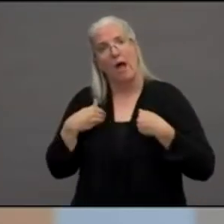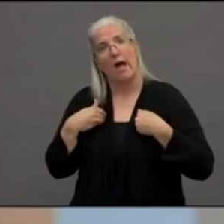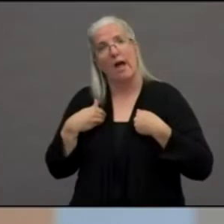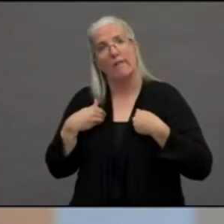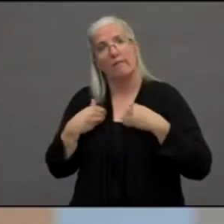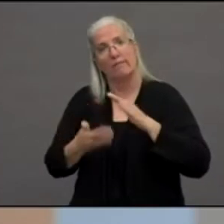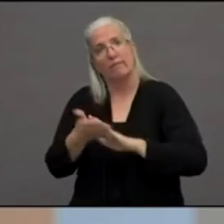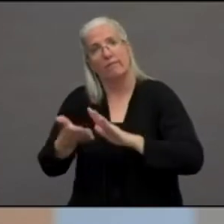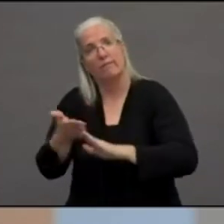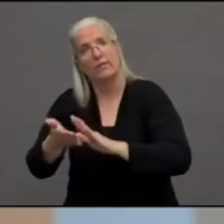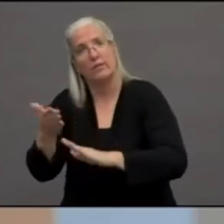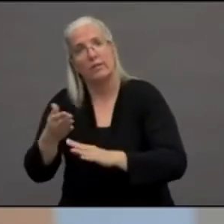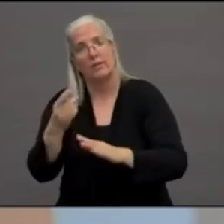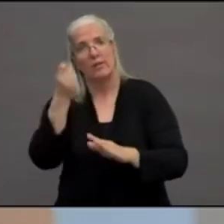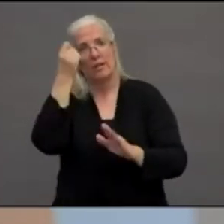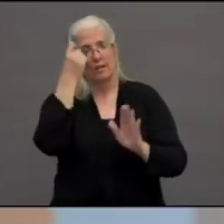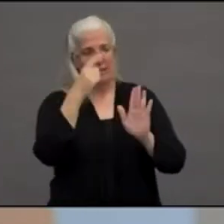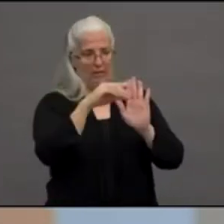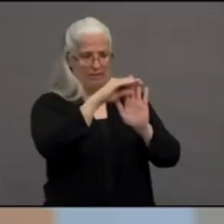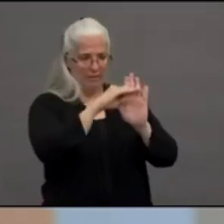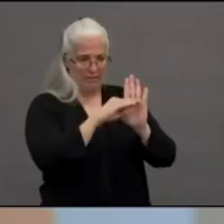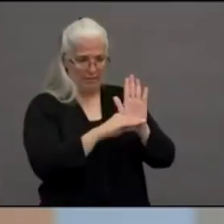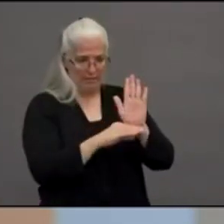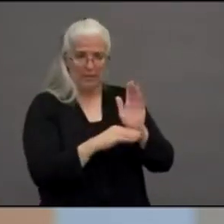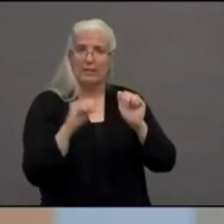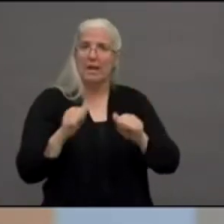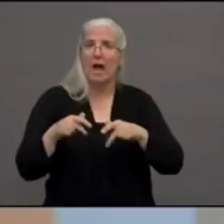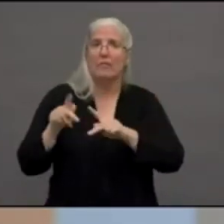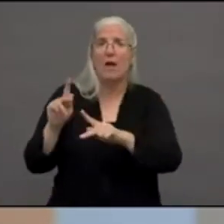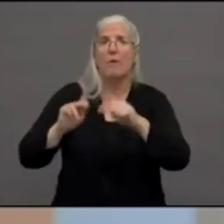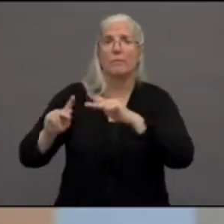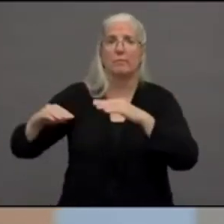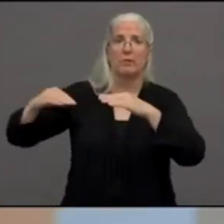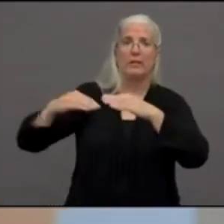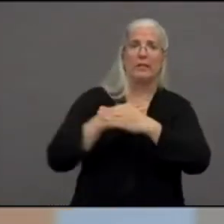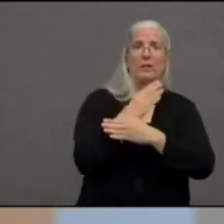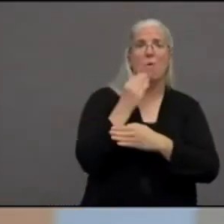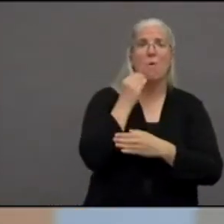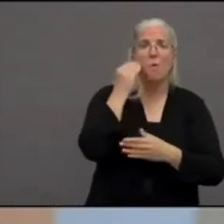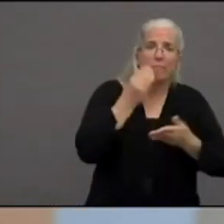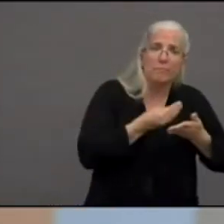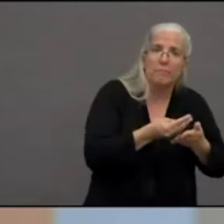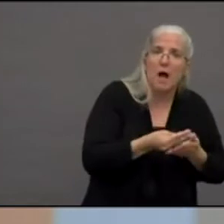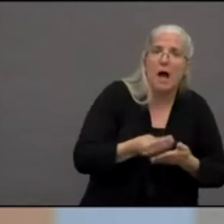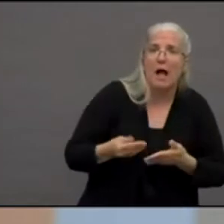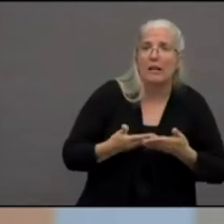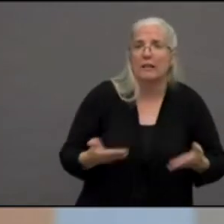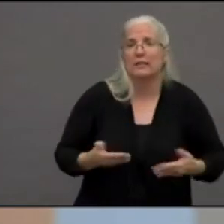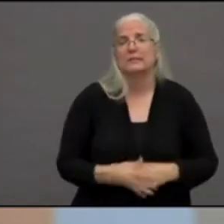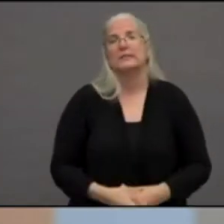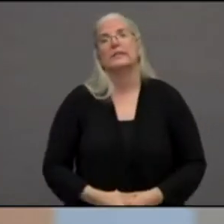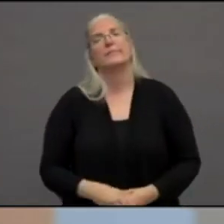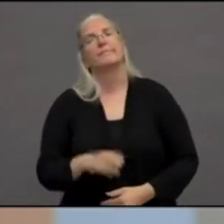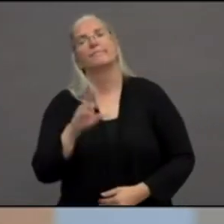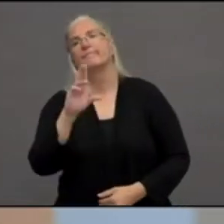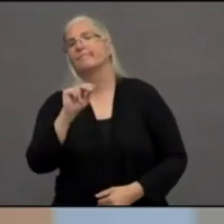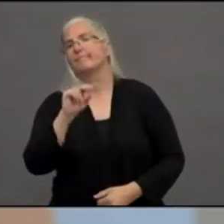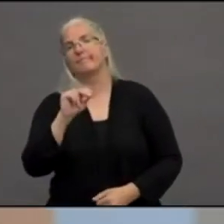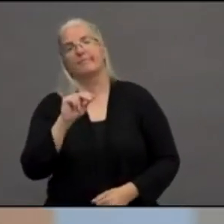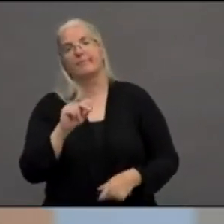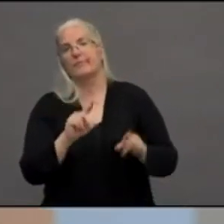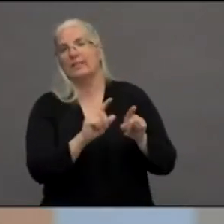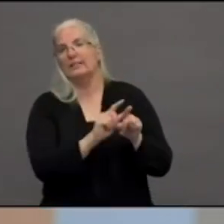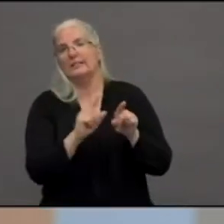home or employees that are potentially coming to your home, you would need to submit a social distancing protocol through our website. But if